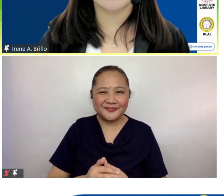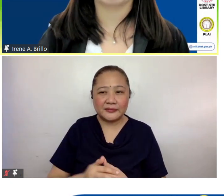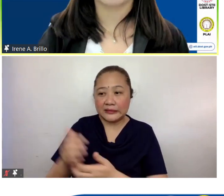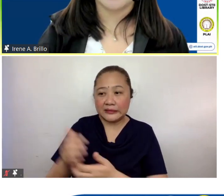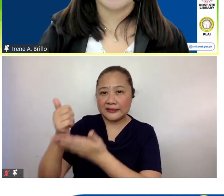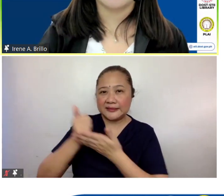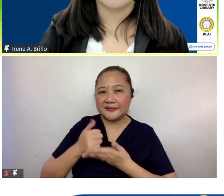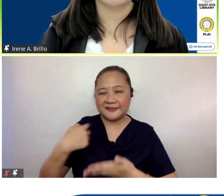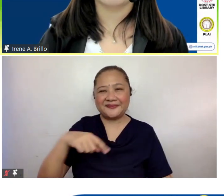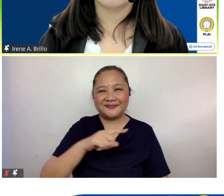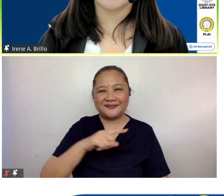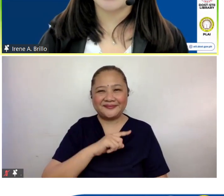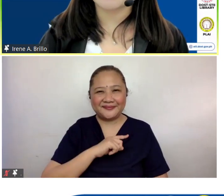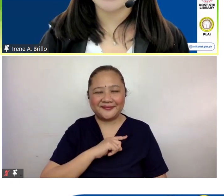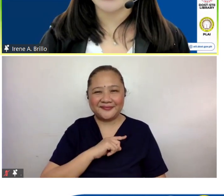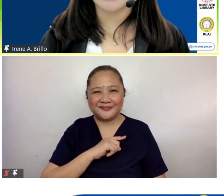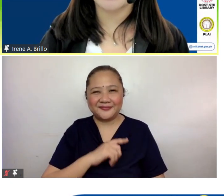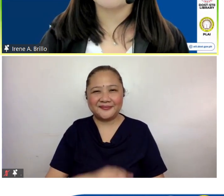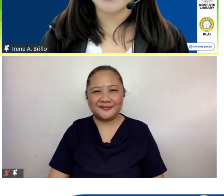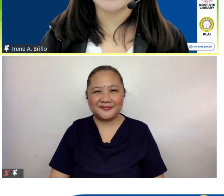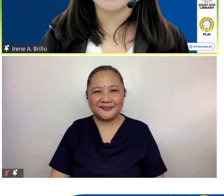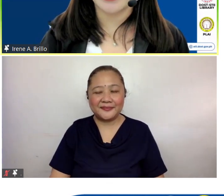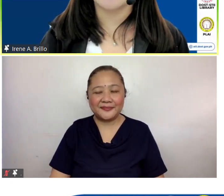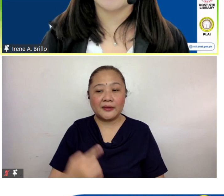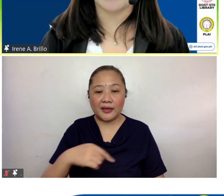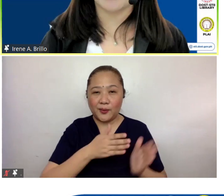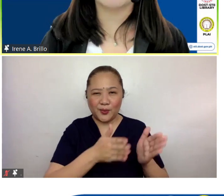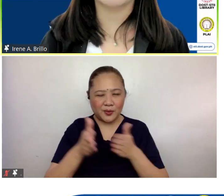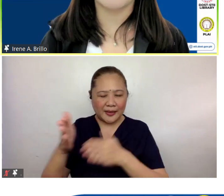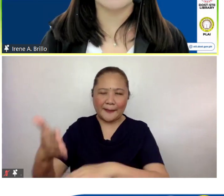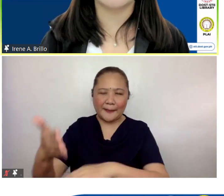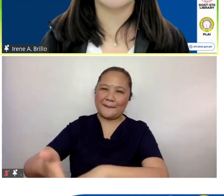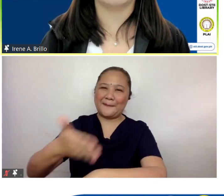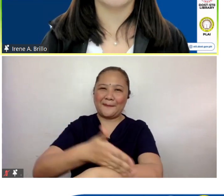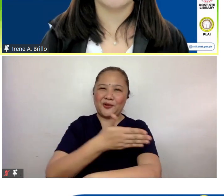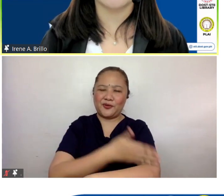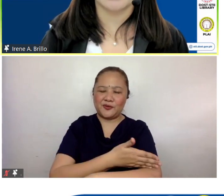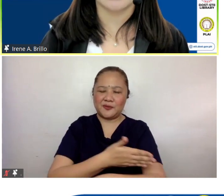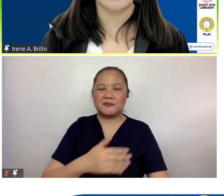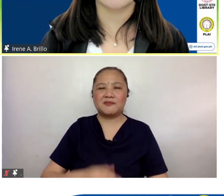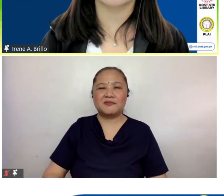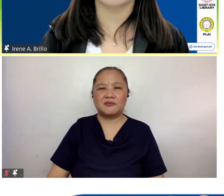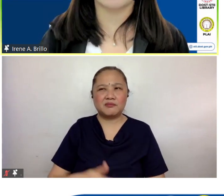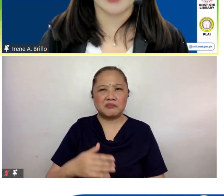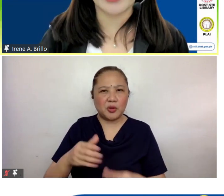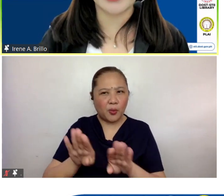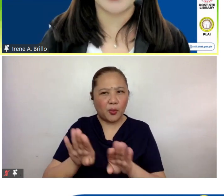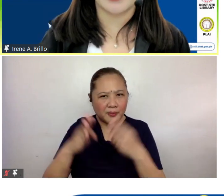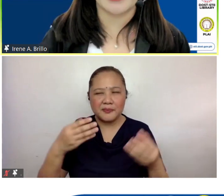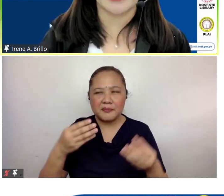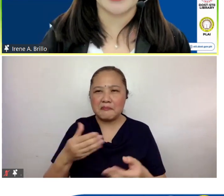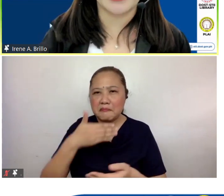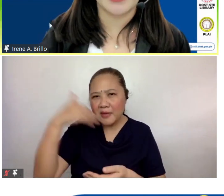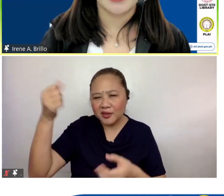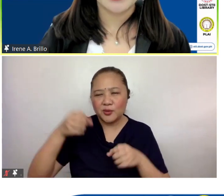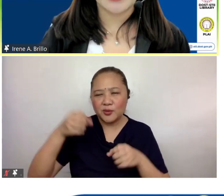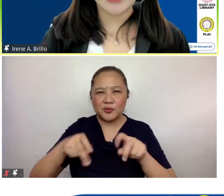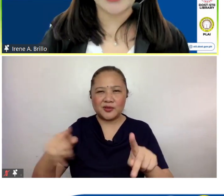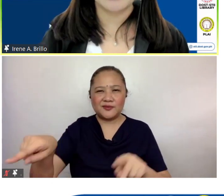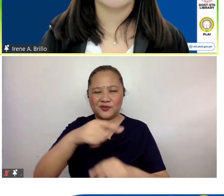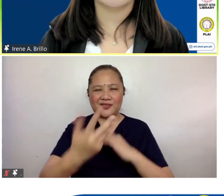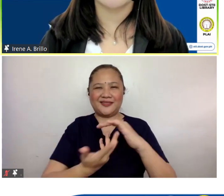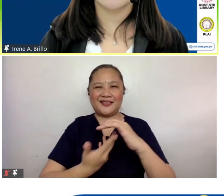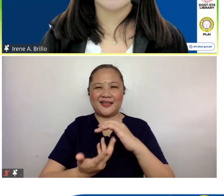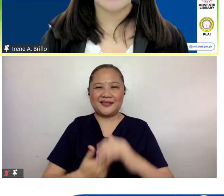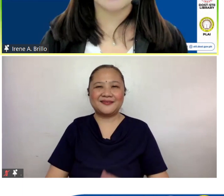us make our roads better and offer better opportunities to our clients.